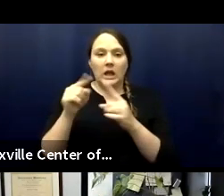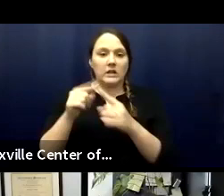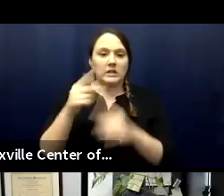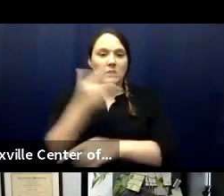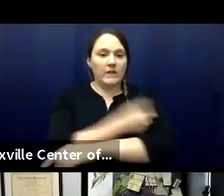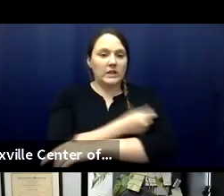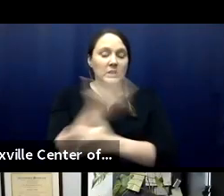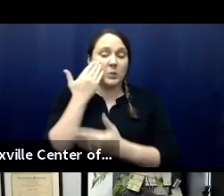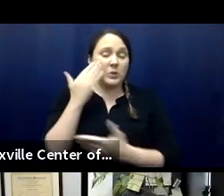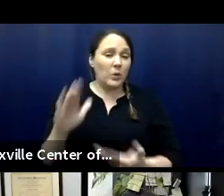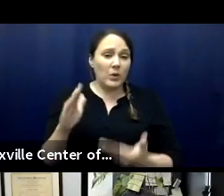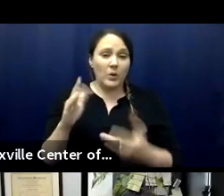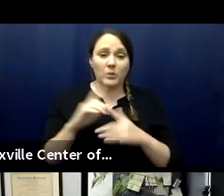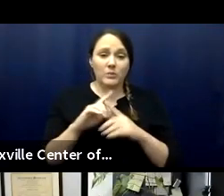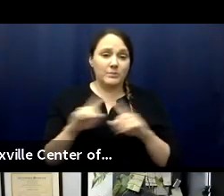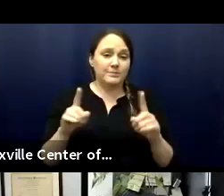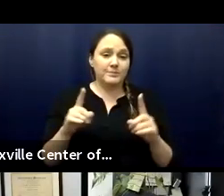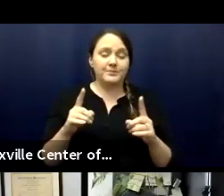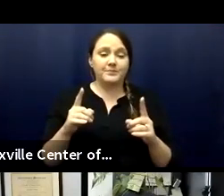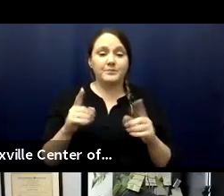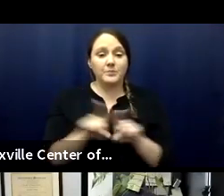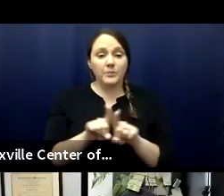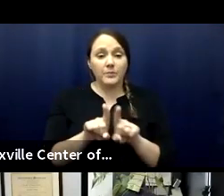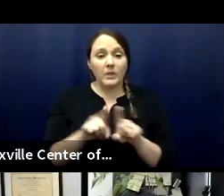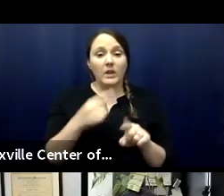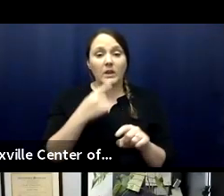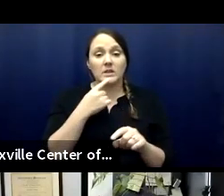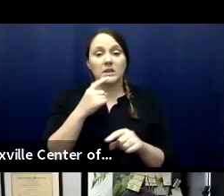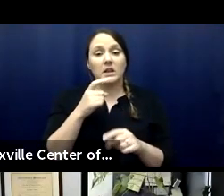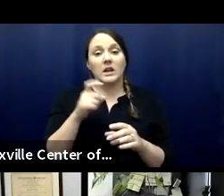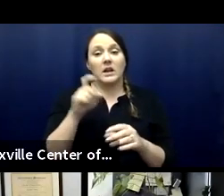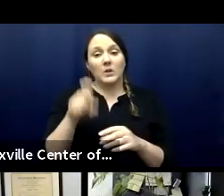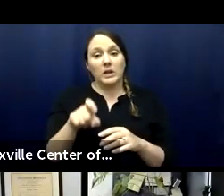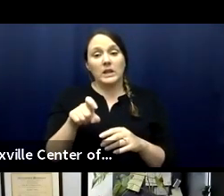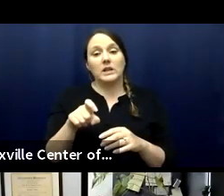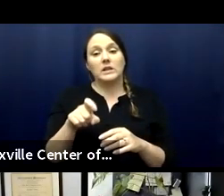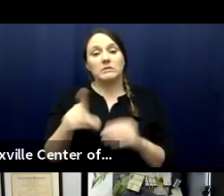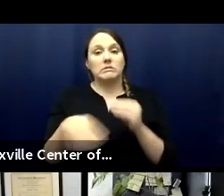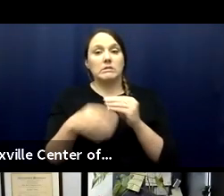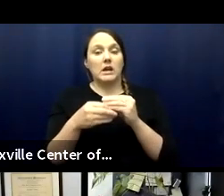do. And I also would say we have to have a caveat that